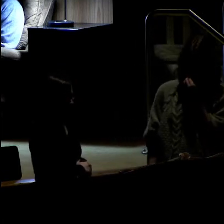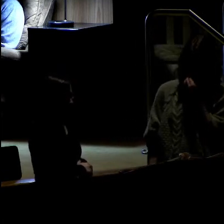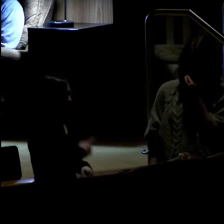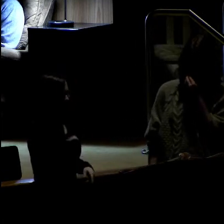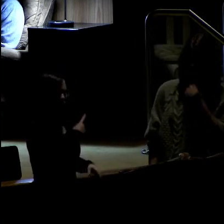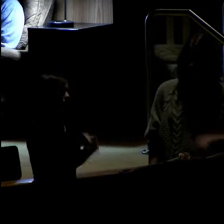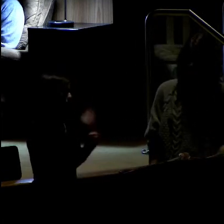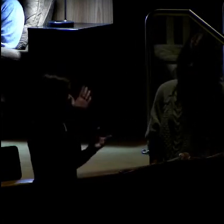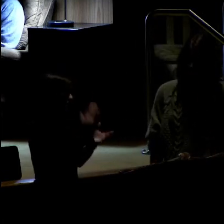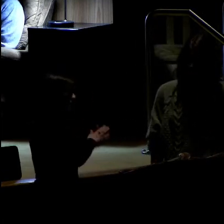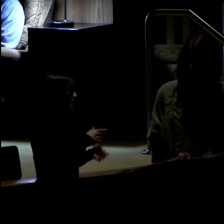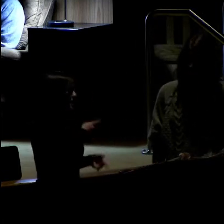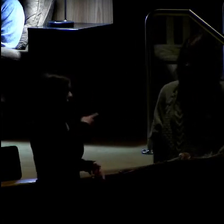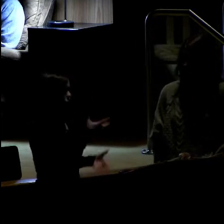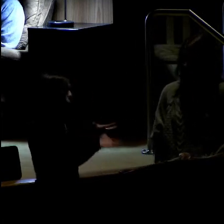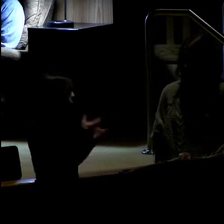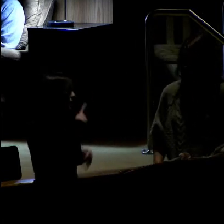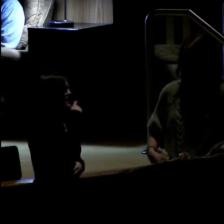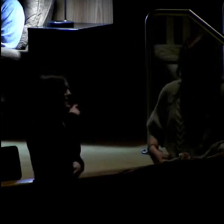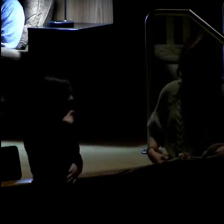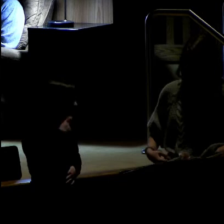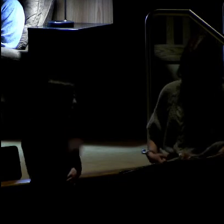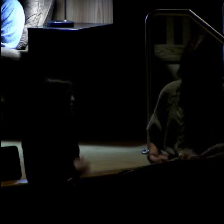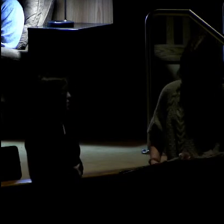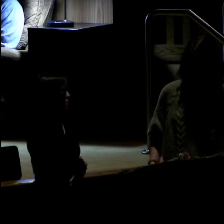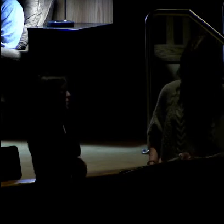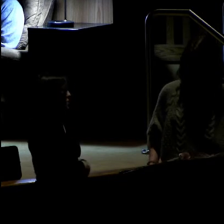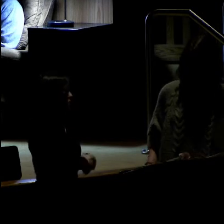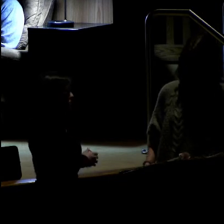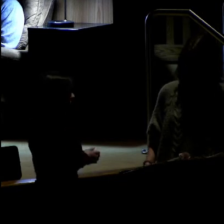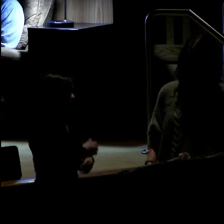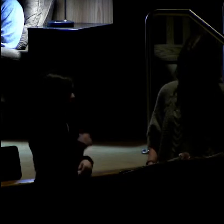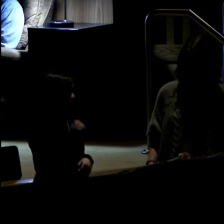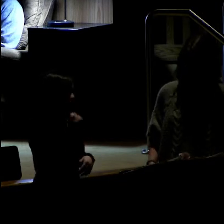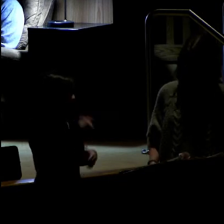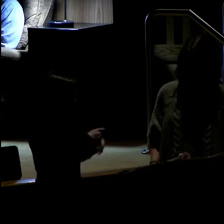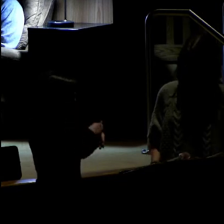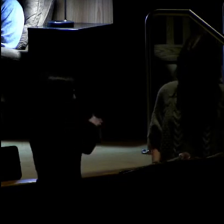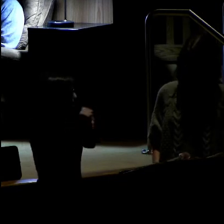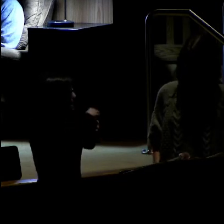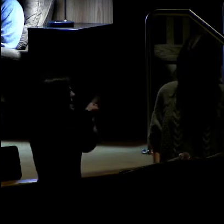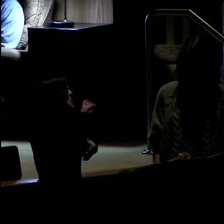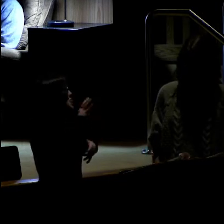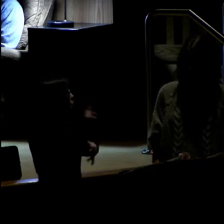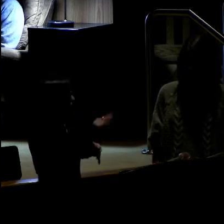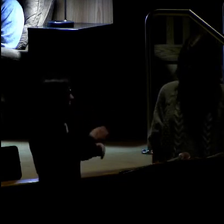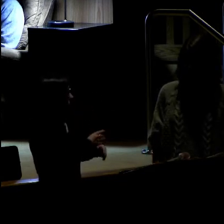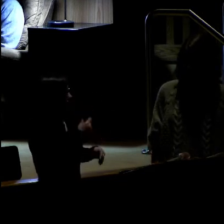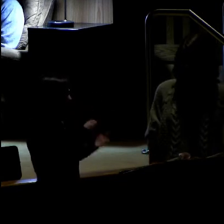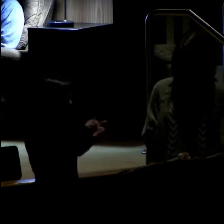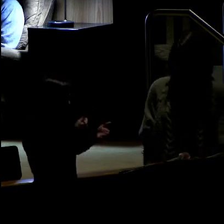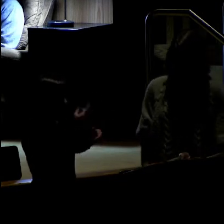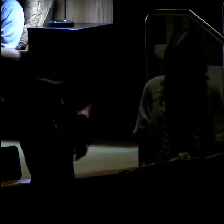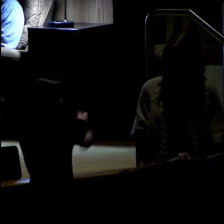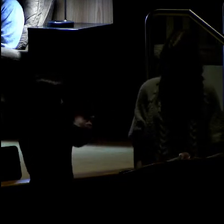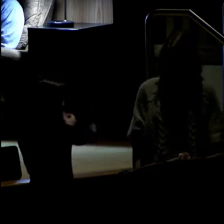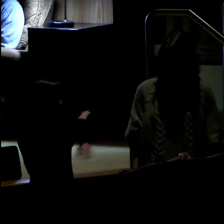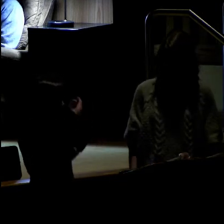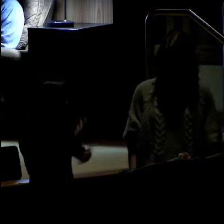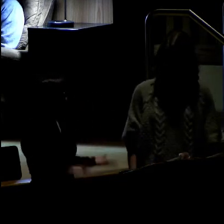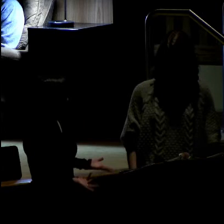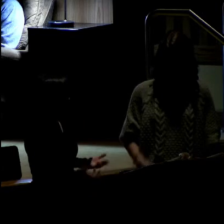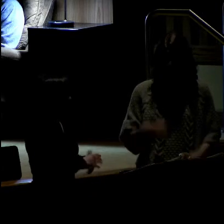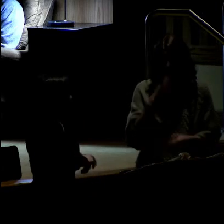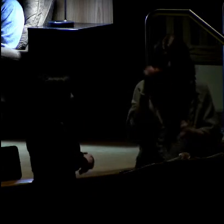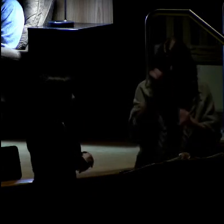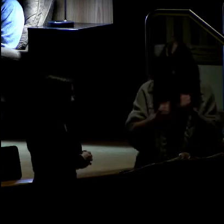I can't believe I let you kids talk me into giving you cornflakes instead of meatloaf on Christmas Eve. But it's our last chance to save for the